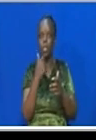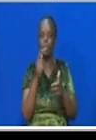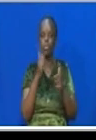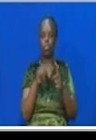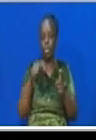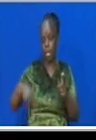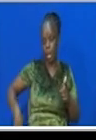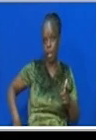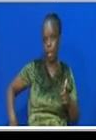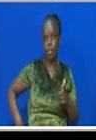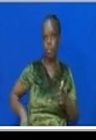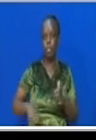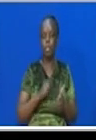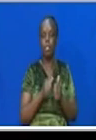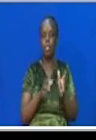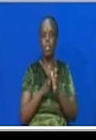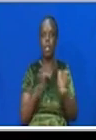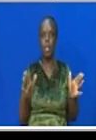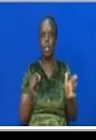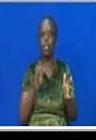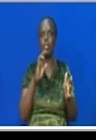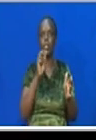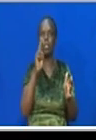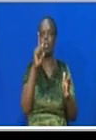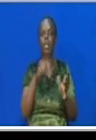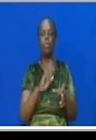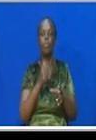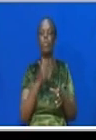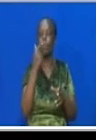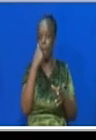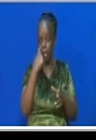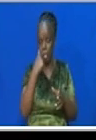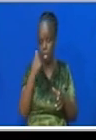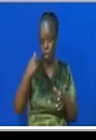the anus. That is a large tract which is running all the way from the mouth